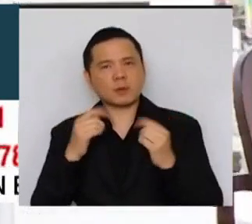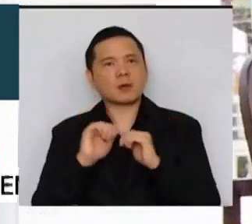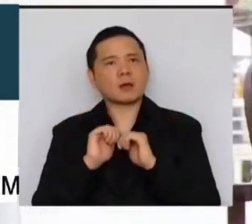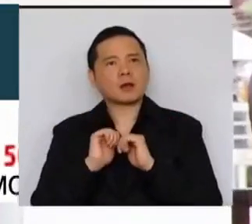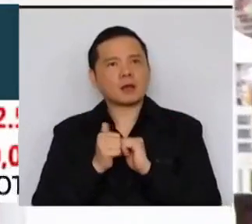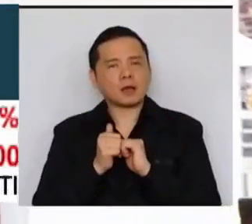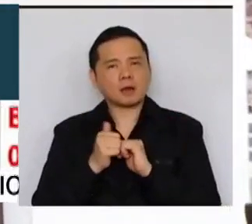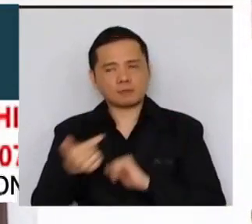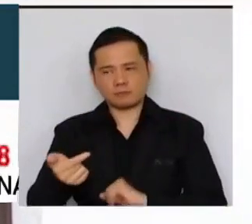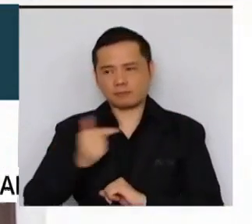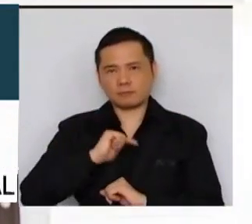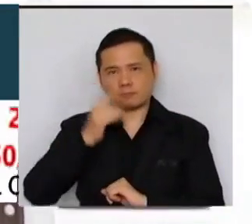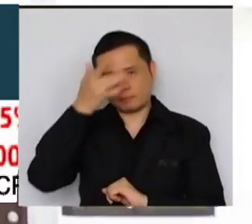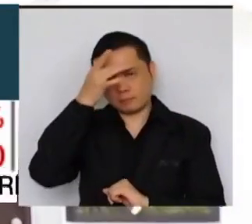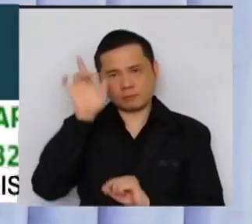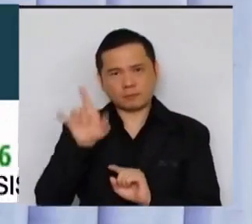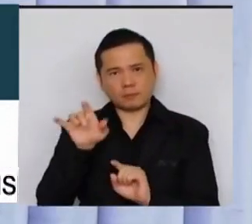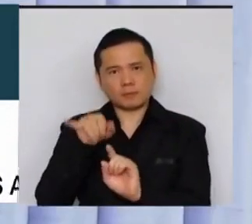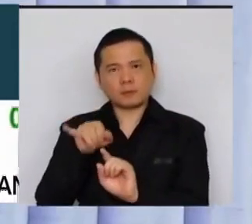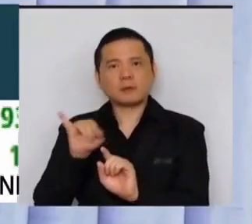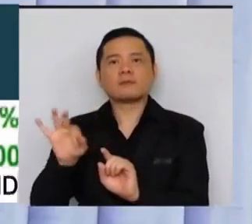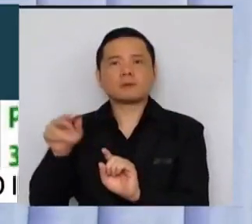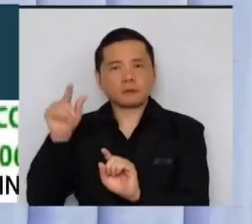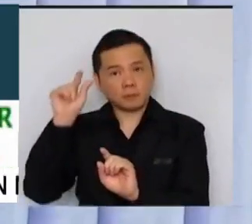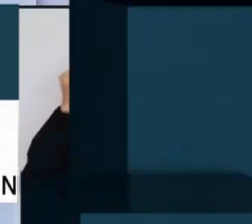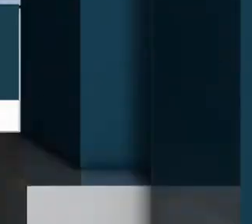should the president be deemed unfit for office.